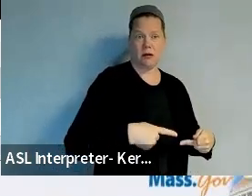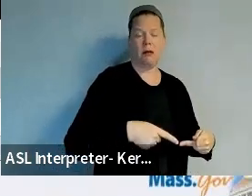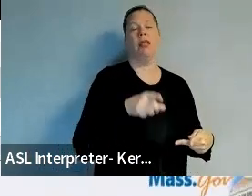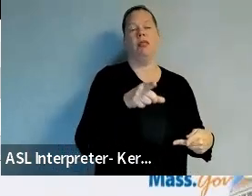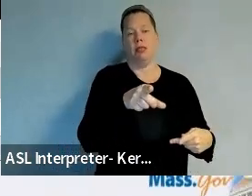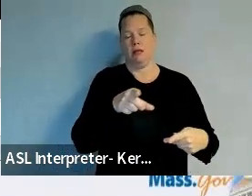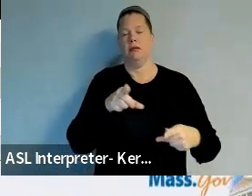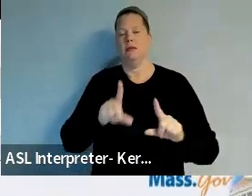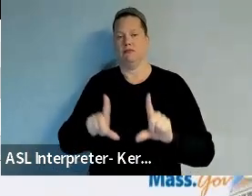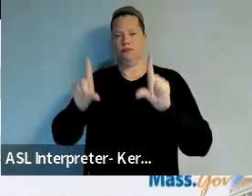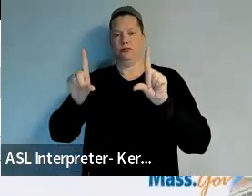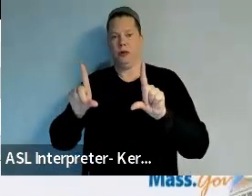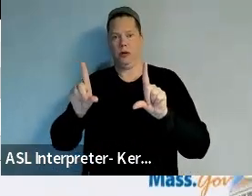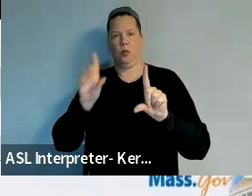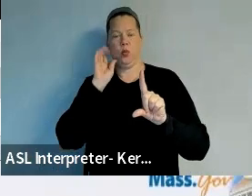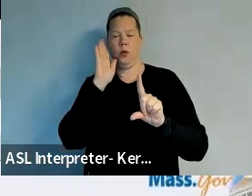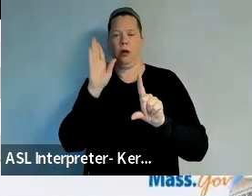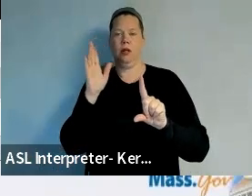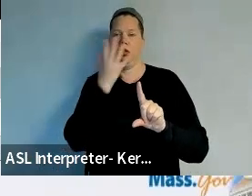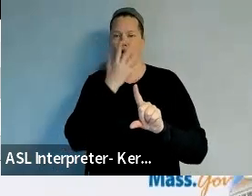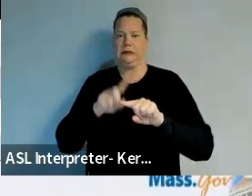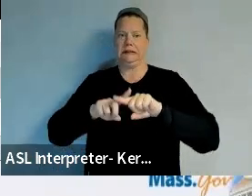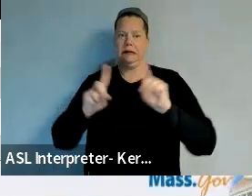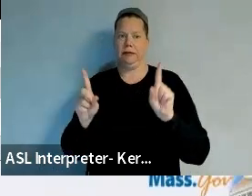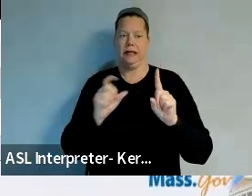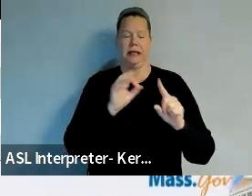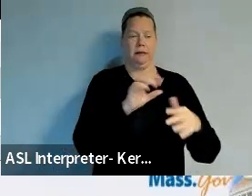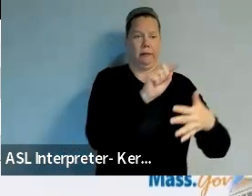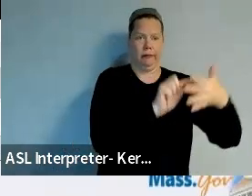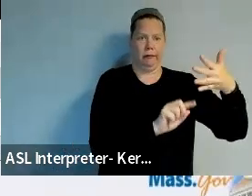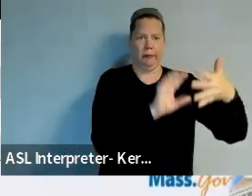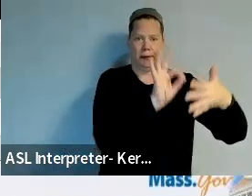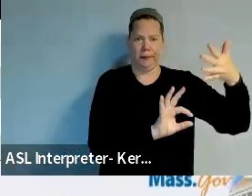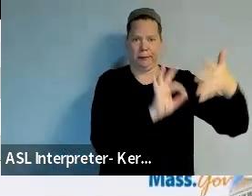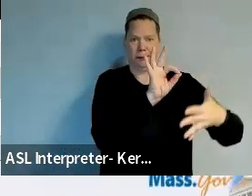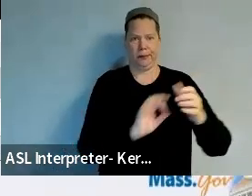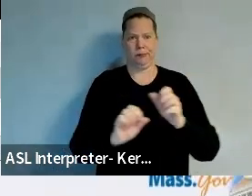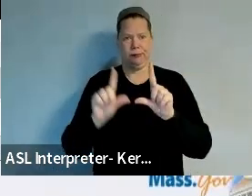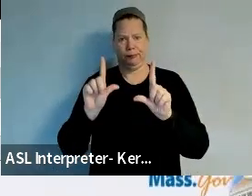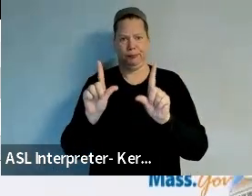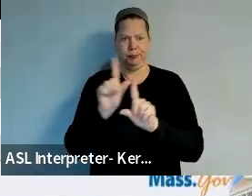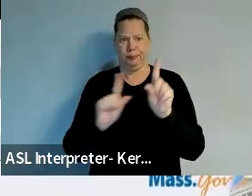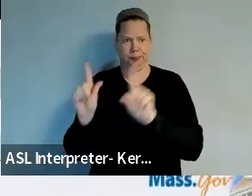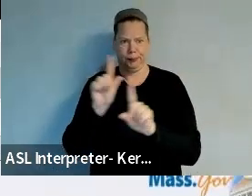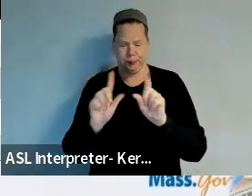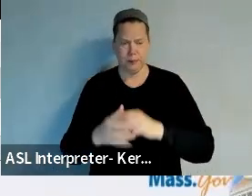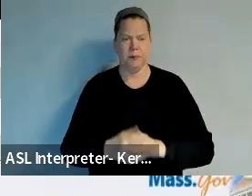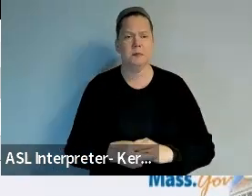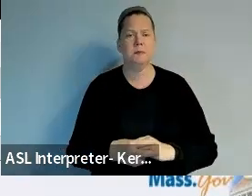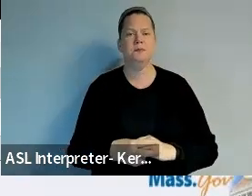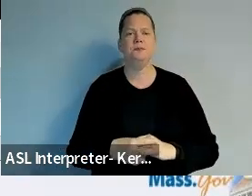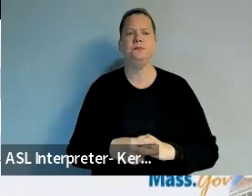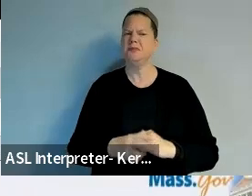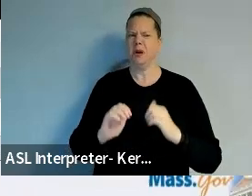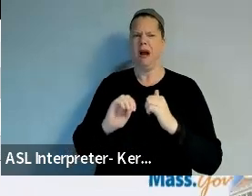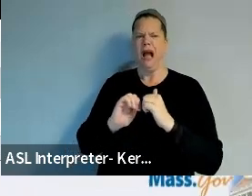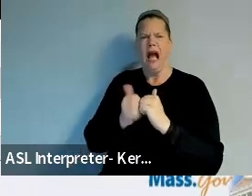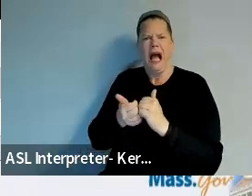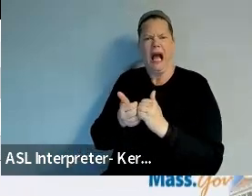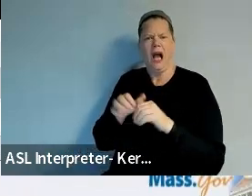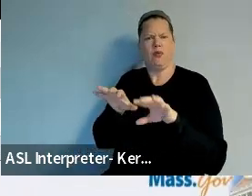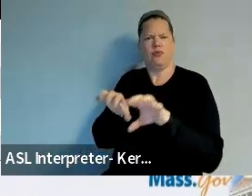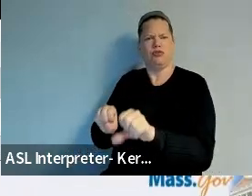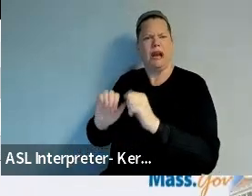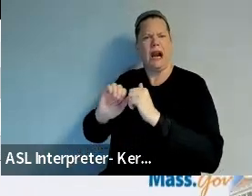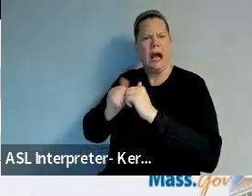Here, we need to describe how the restraint intervention was implemented by clicking